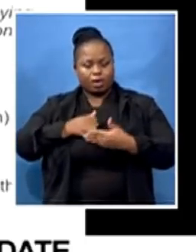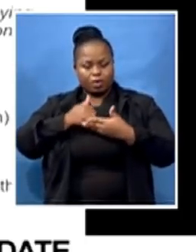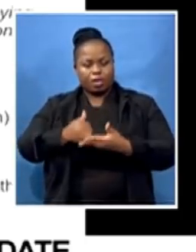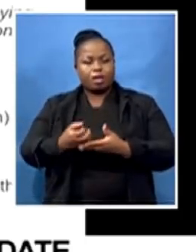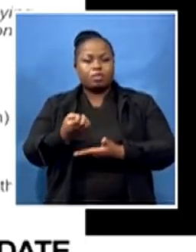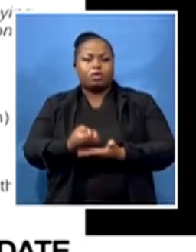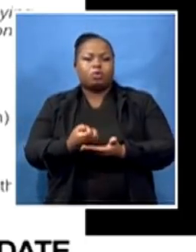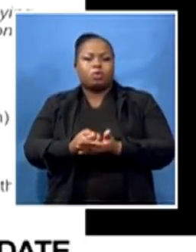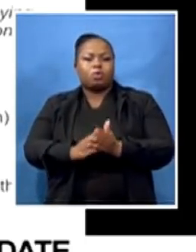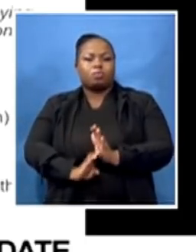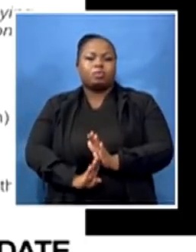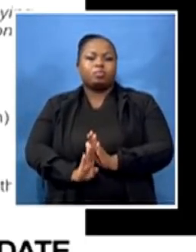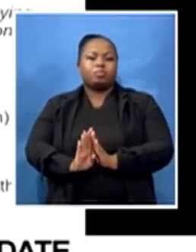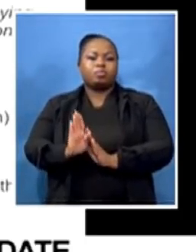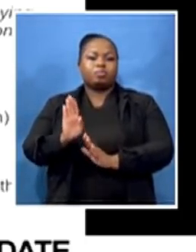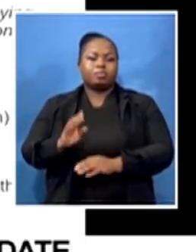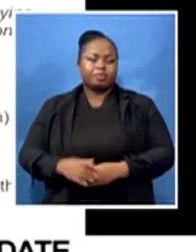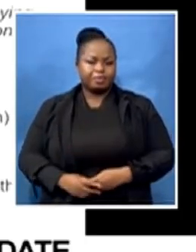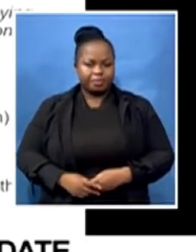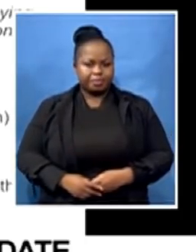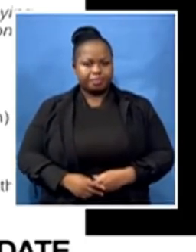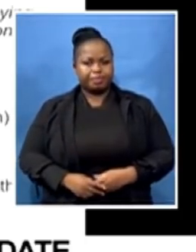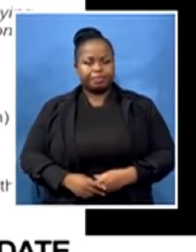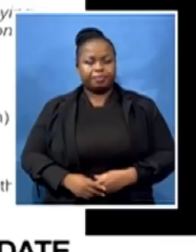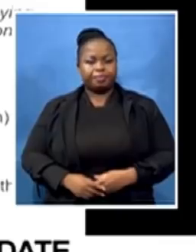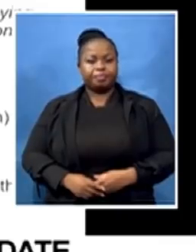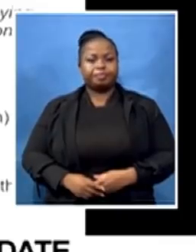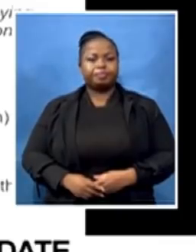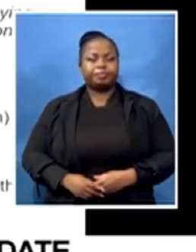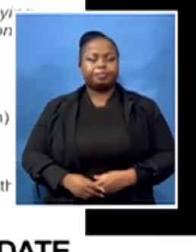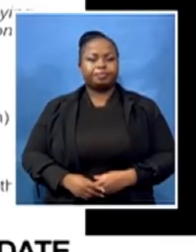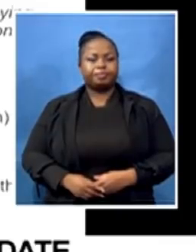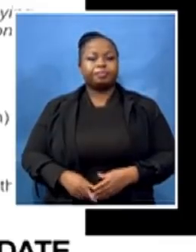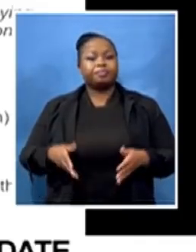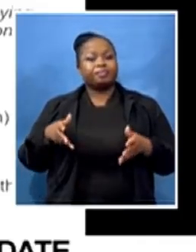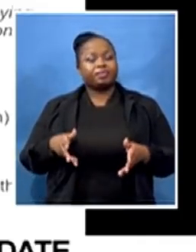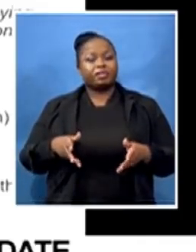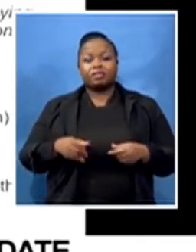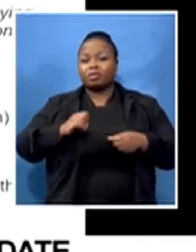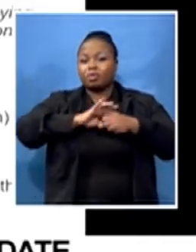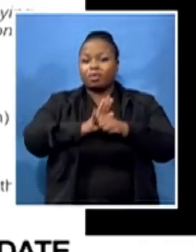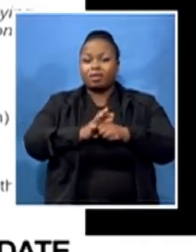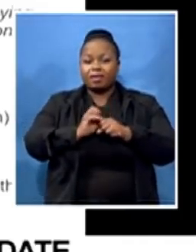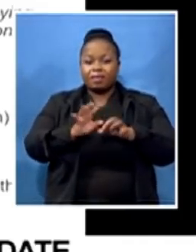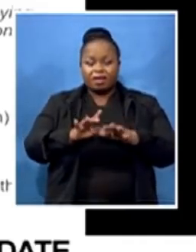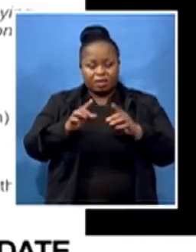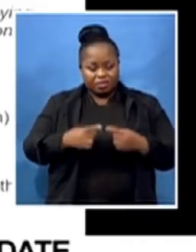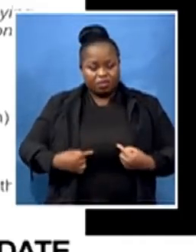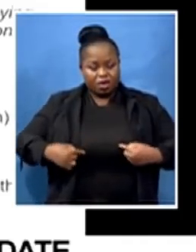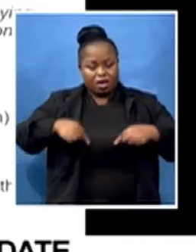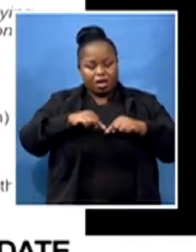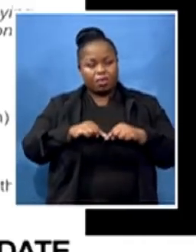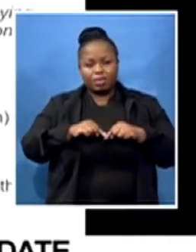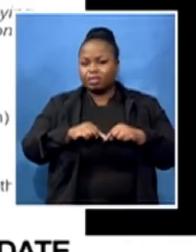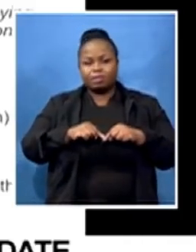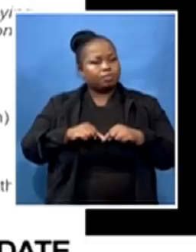And this pandemic is not only ours, as we have said, it's a global pandemic with